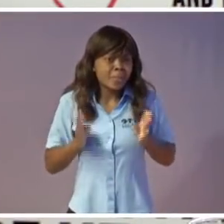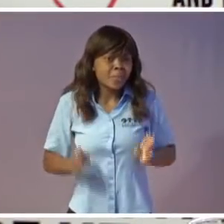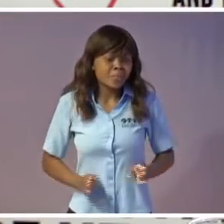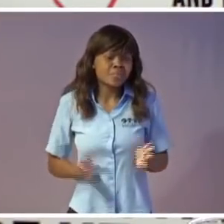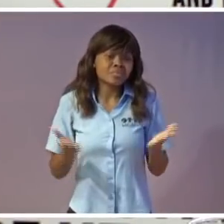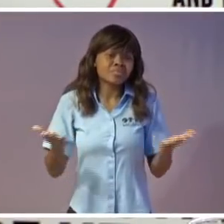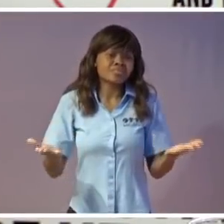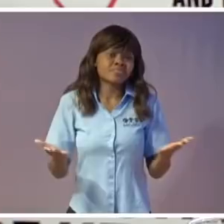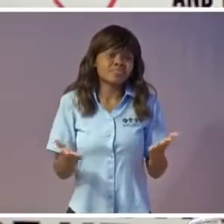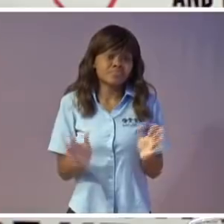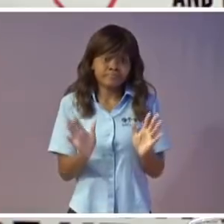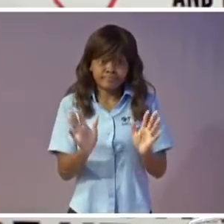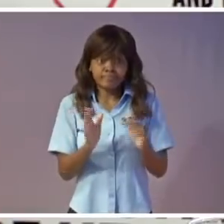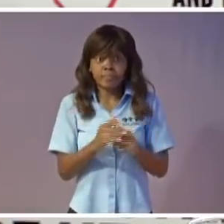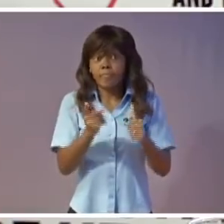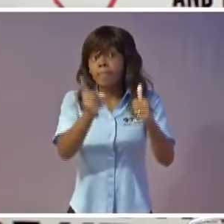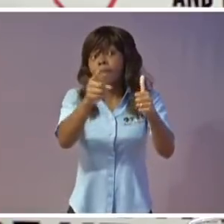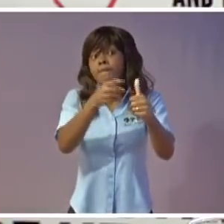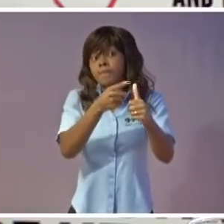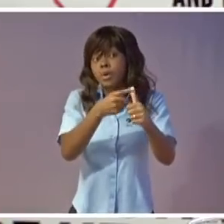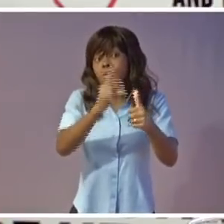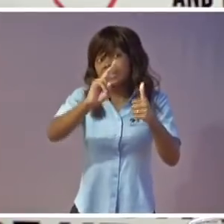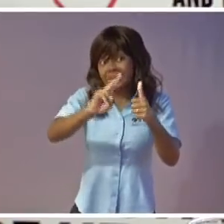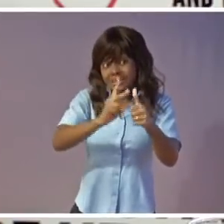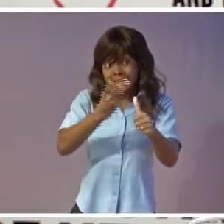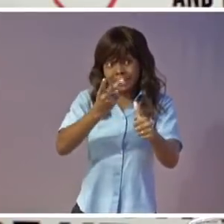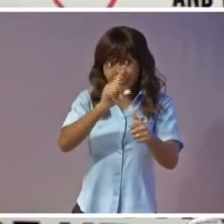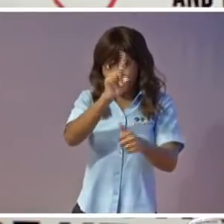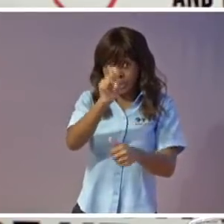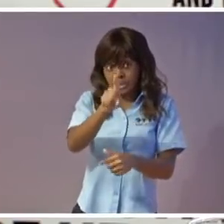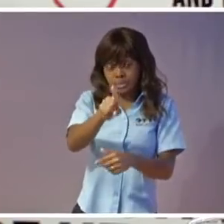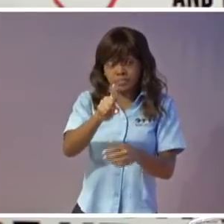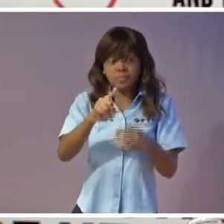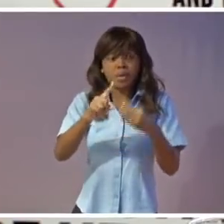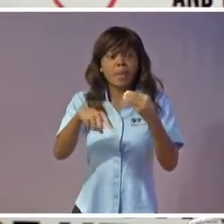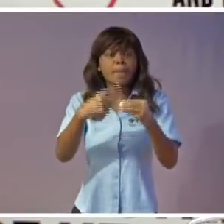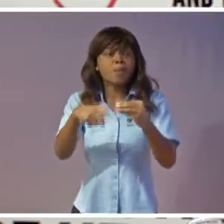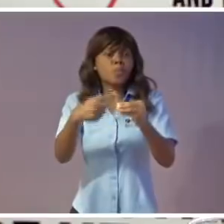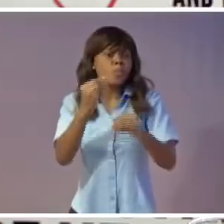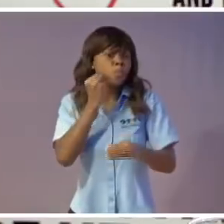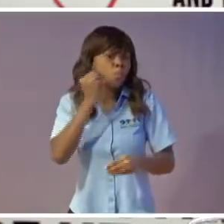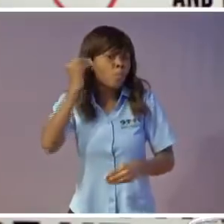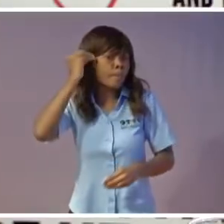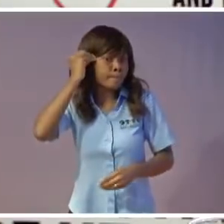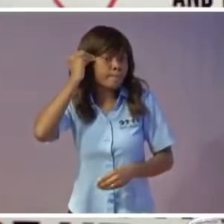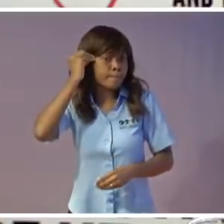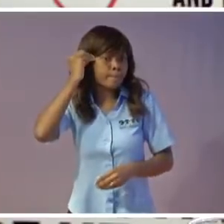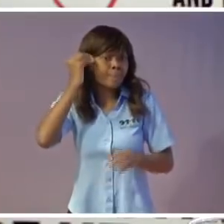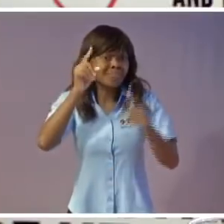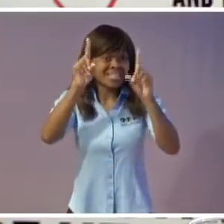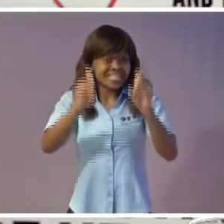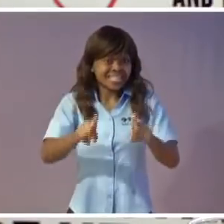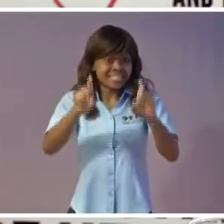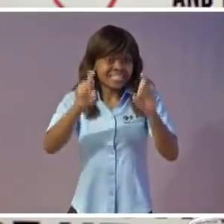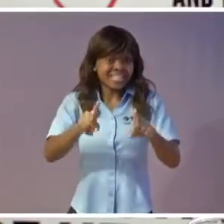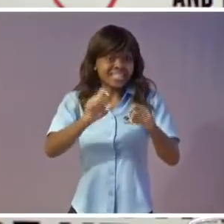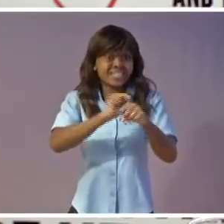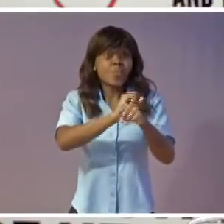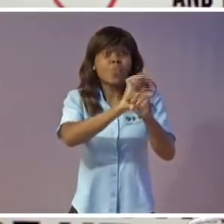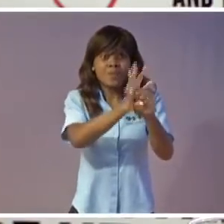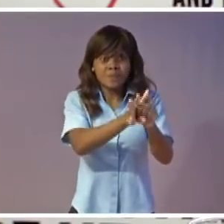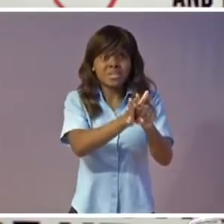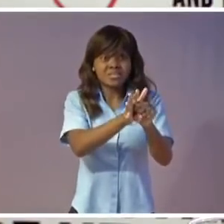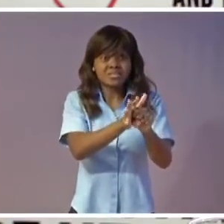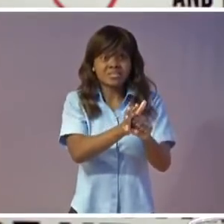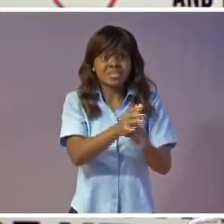kits, coincidentally, Mr. Faz Khan, who heads up the Chemistry, Food and Drugs Division, was in the office